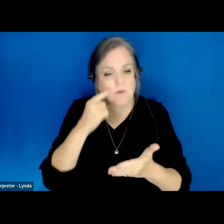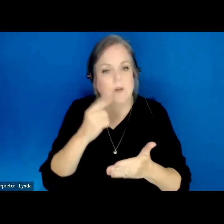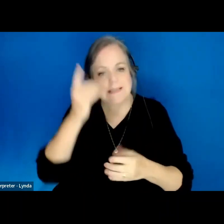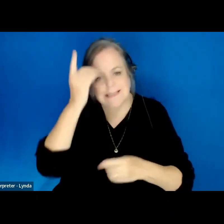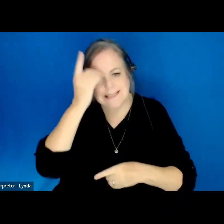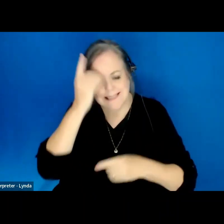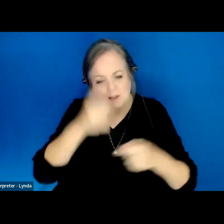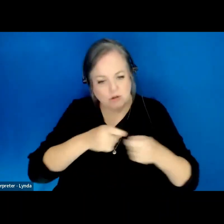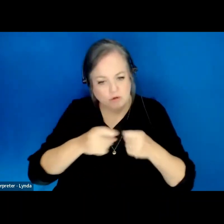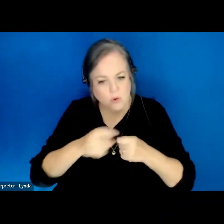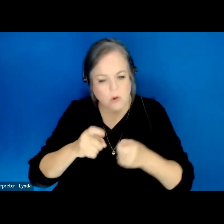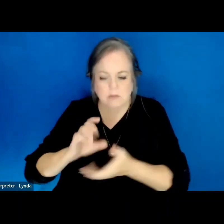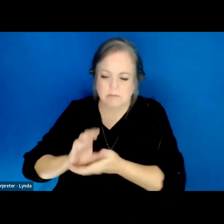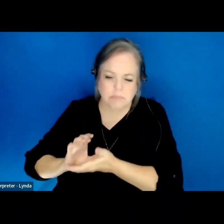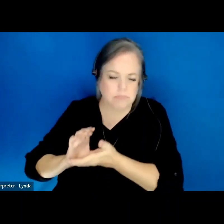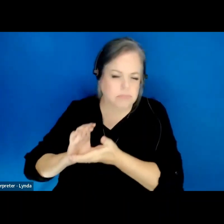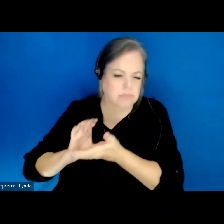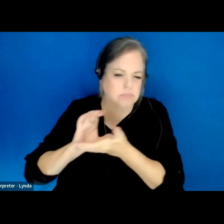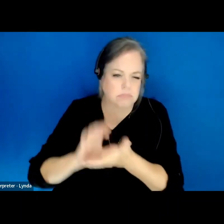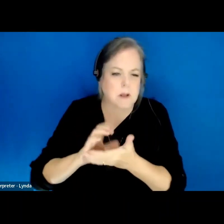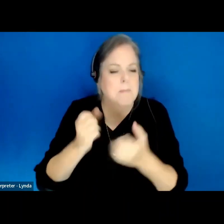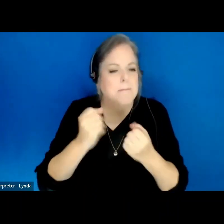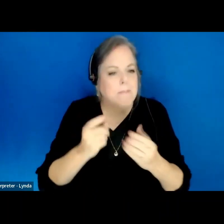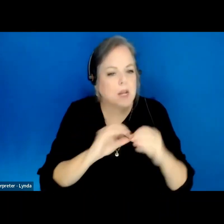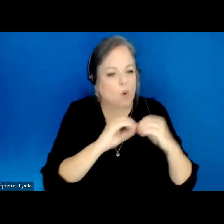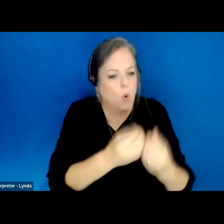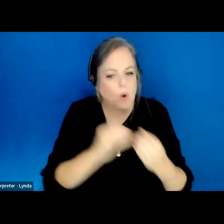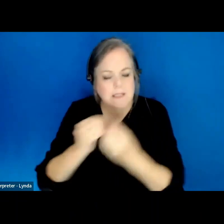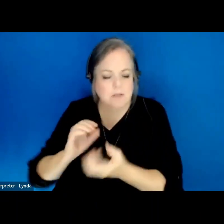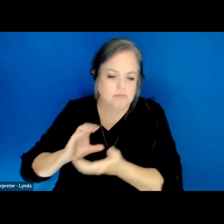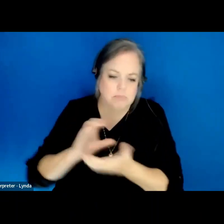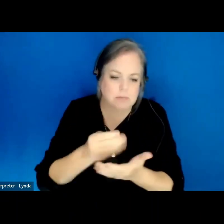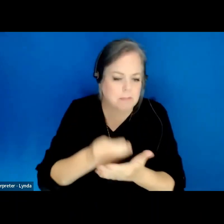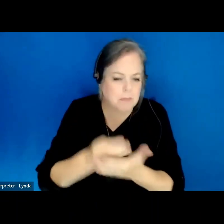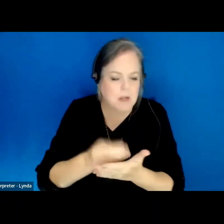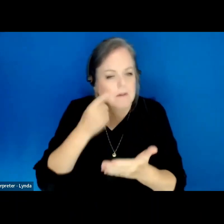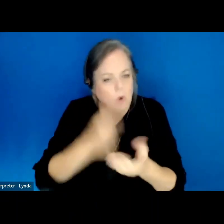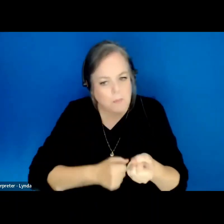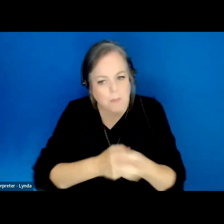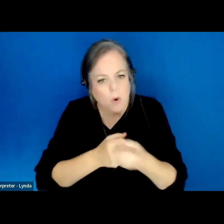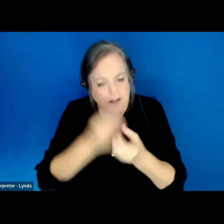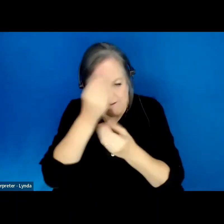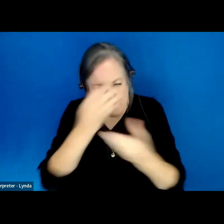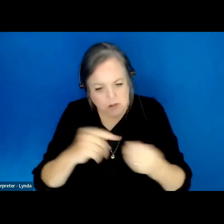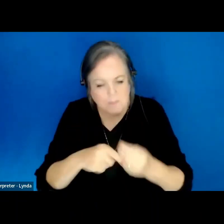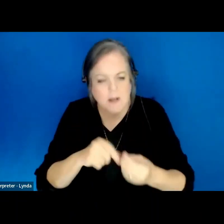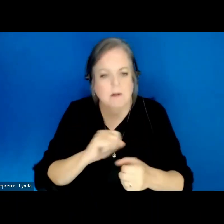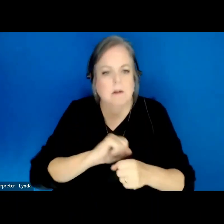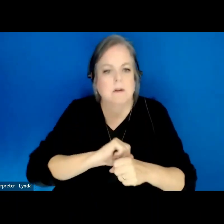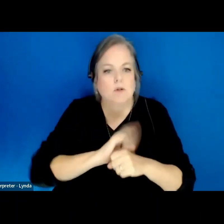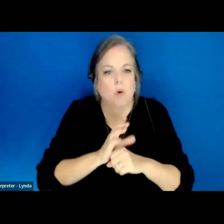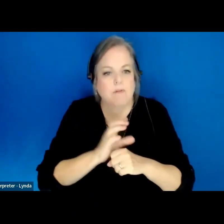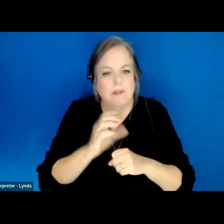funded many organizations in the effort to promote information about, obviously, COVID-19 vaccines,